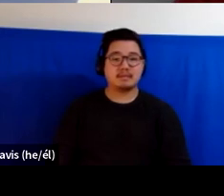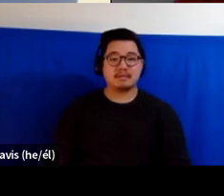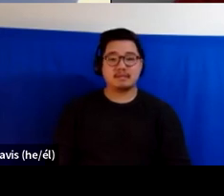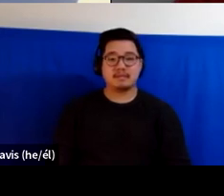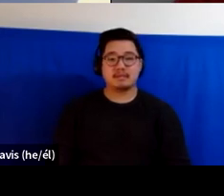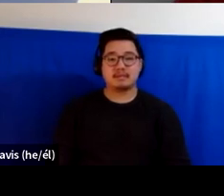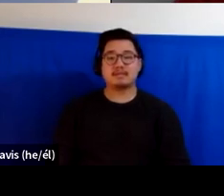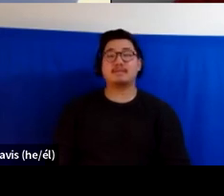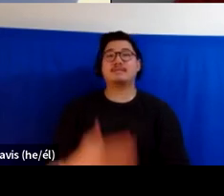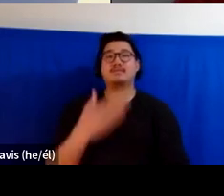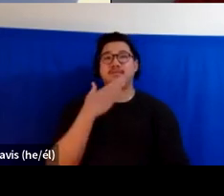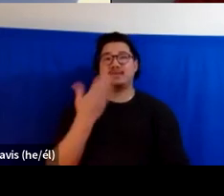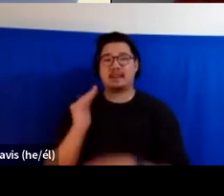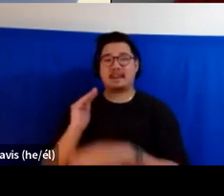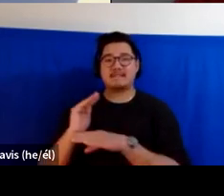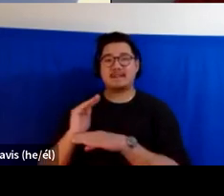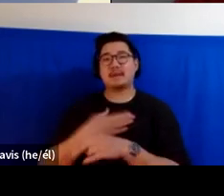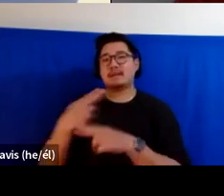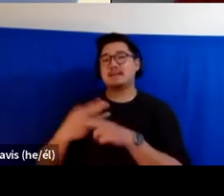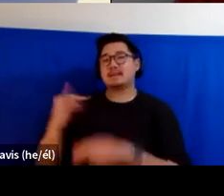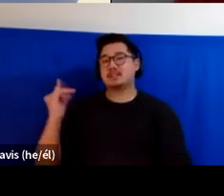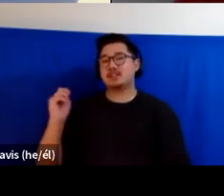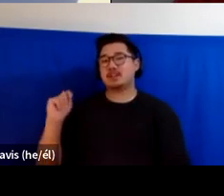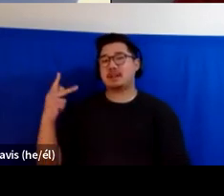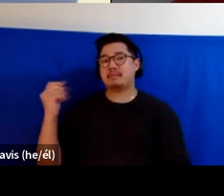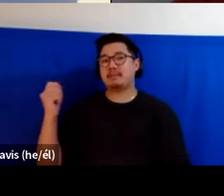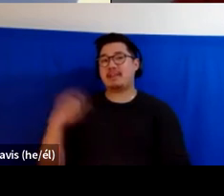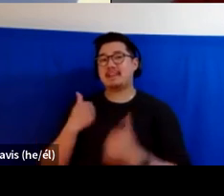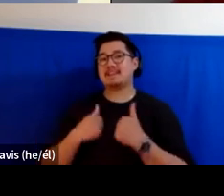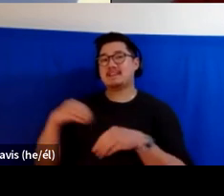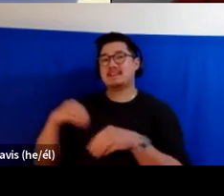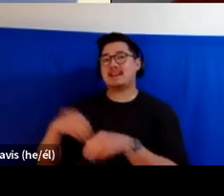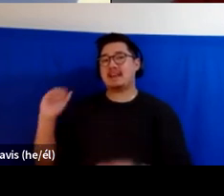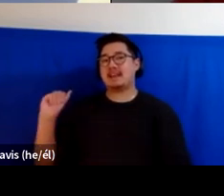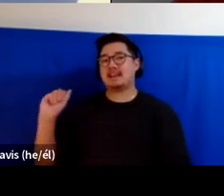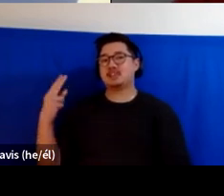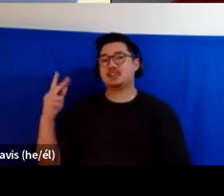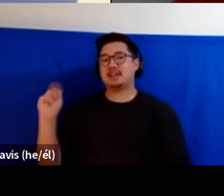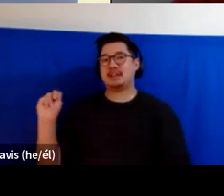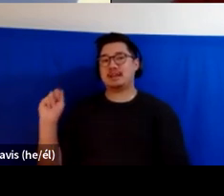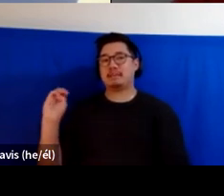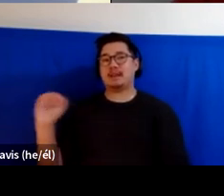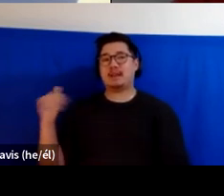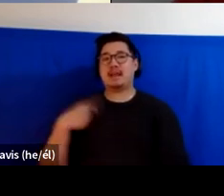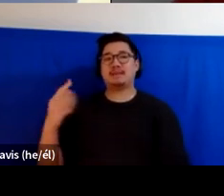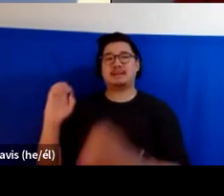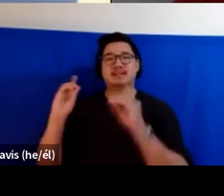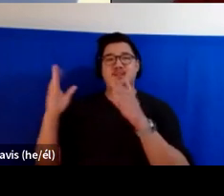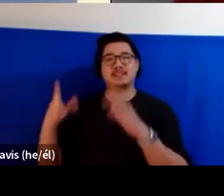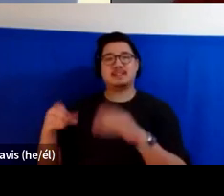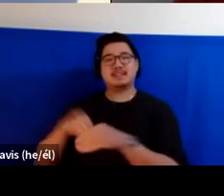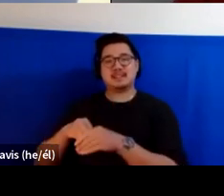good evening my name is janet platt i live in ashland mass and i'm an instructional leader at boston day and evening